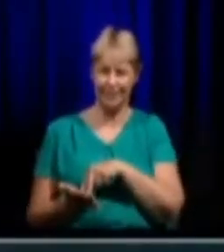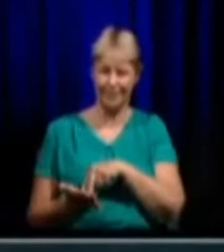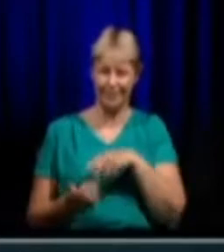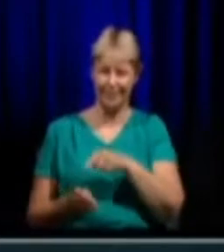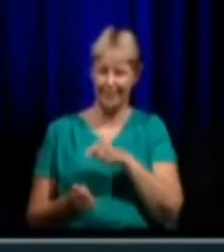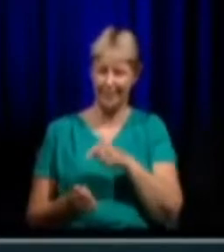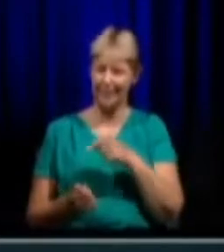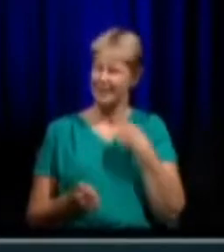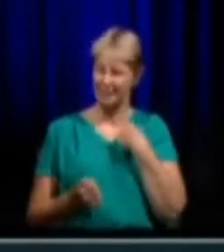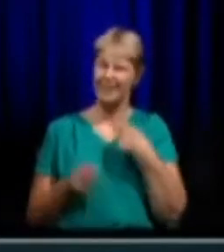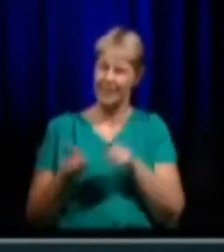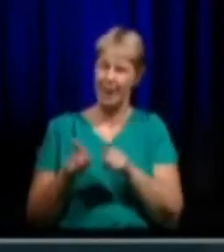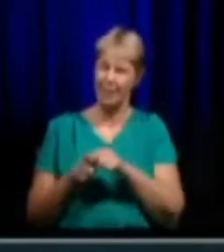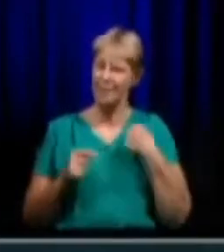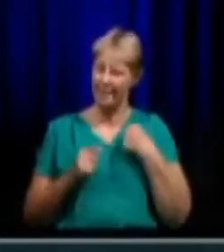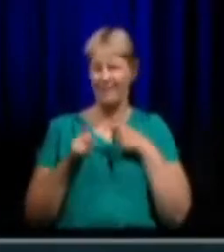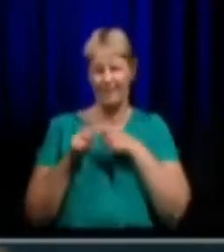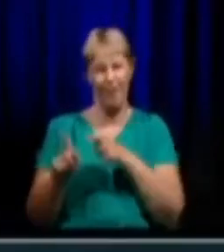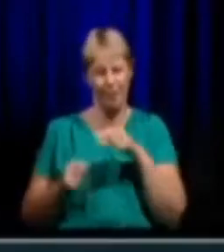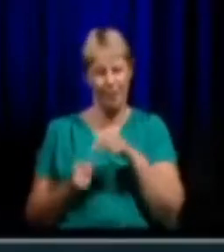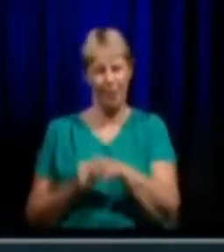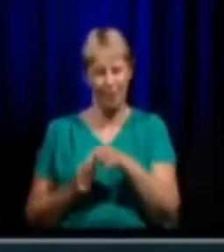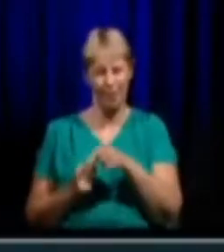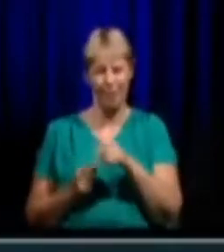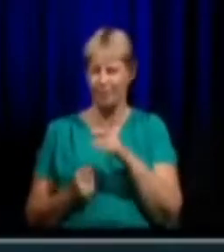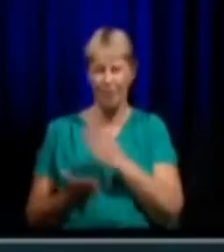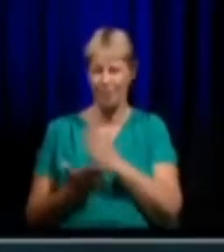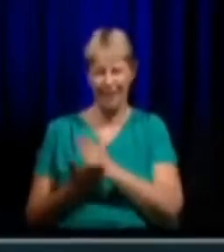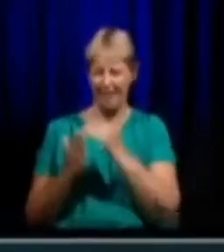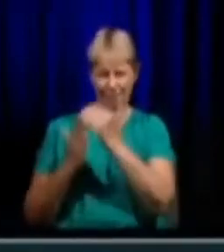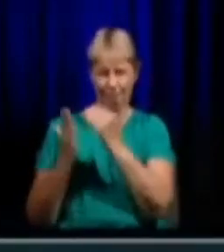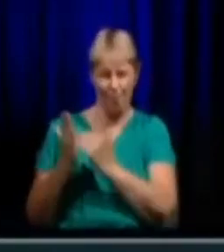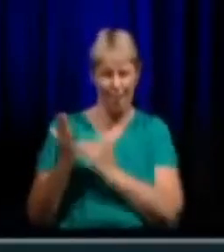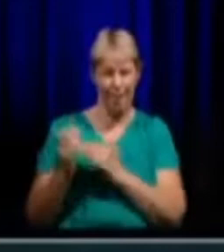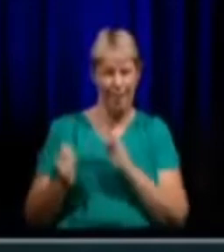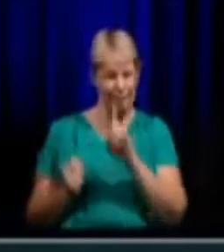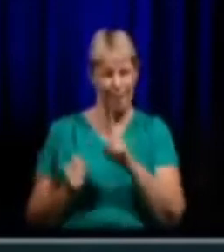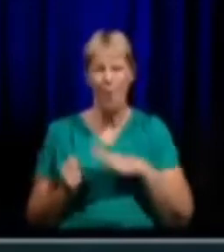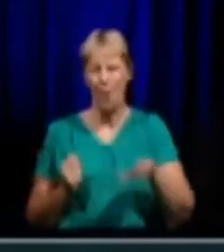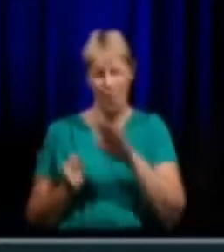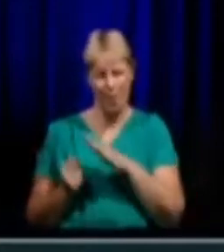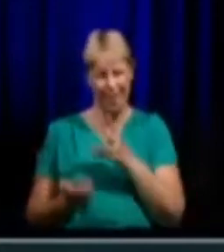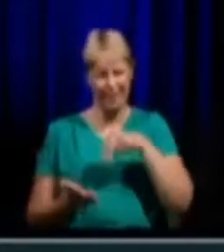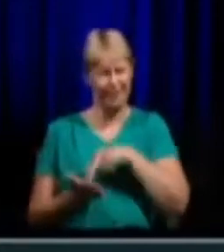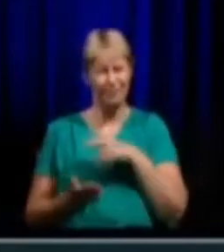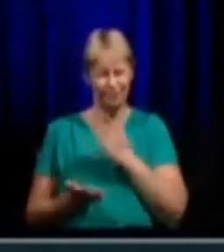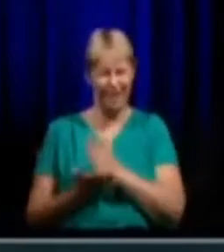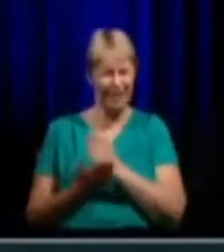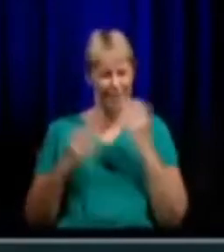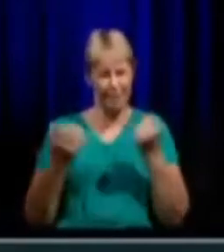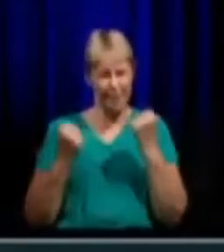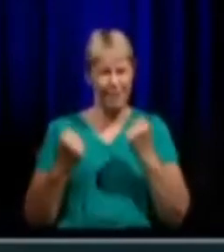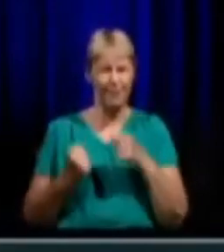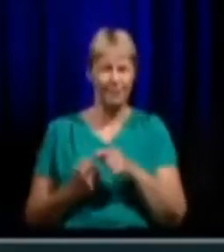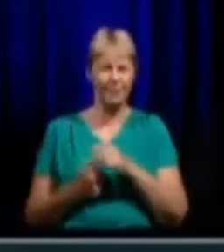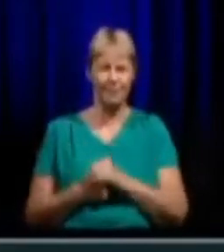I'm a rule follower. Obviously, even when that's not really a rule. So I think it's so powerful. But powerfully